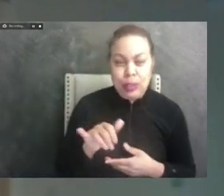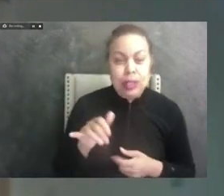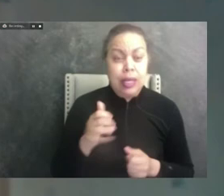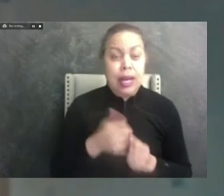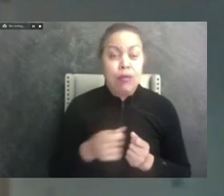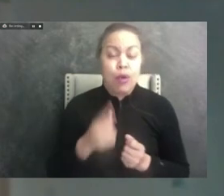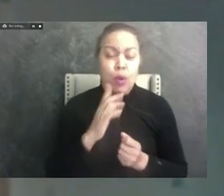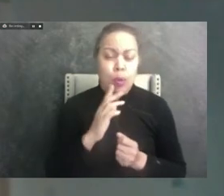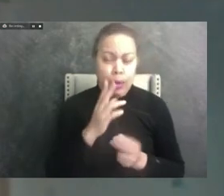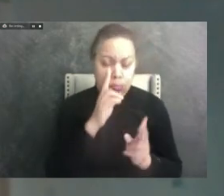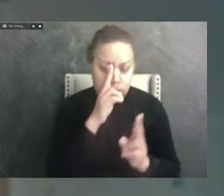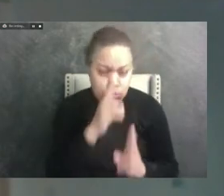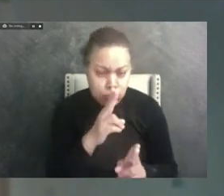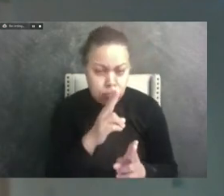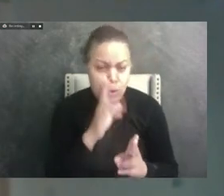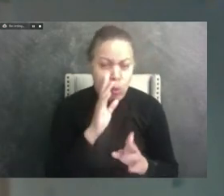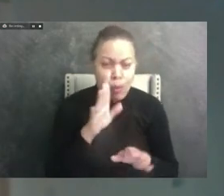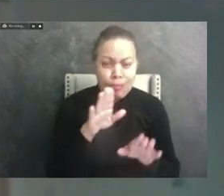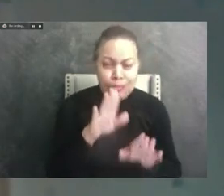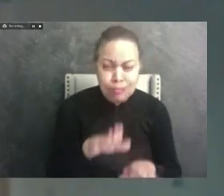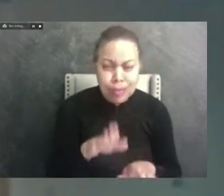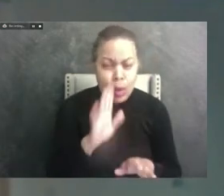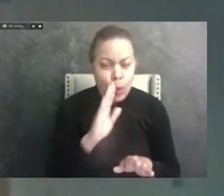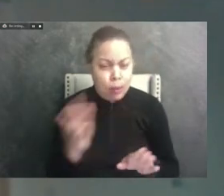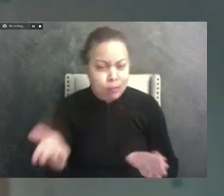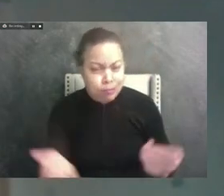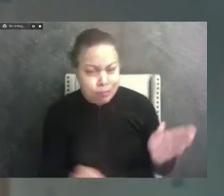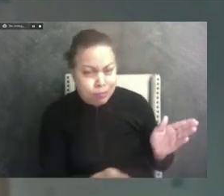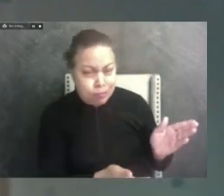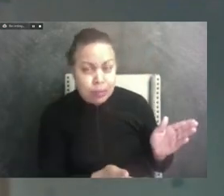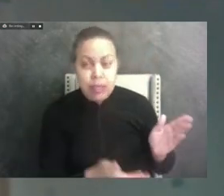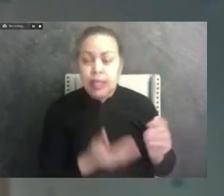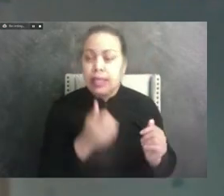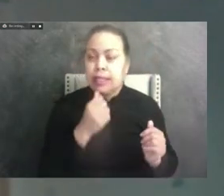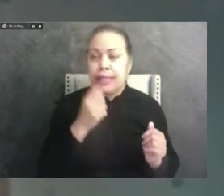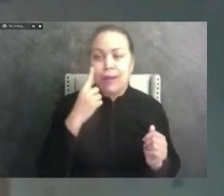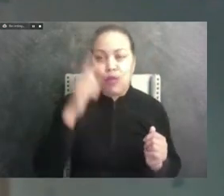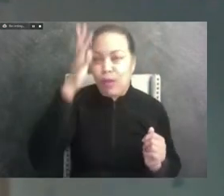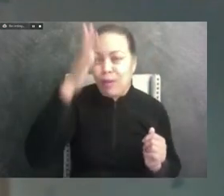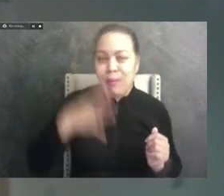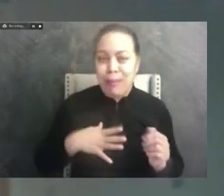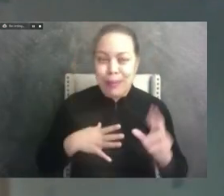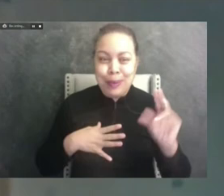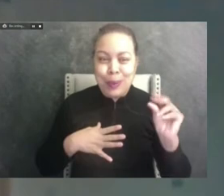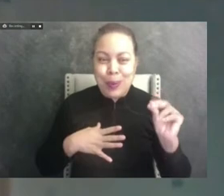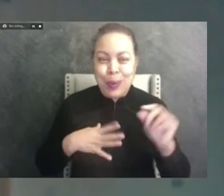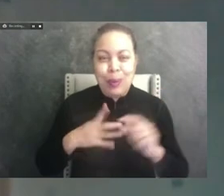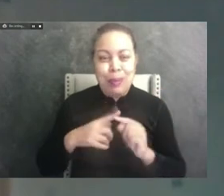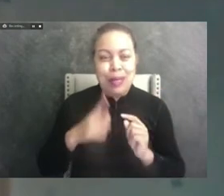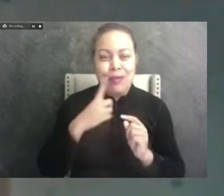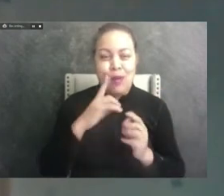the place, not for the man's sake, but the silver lace.